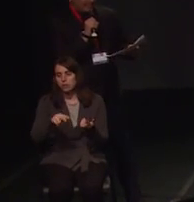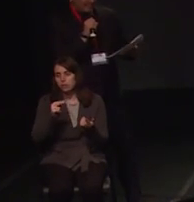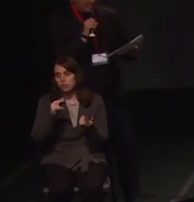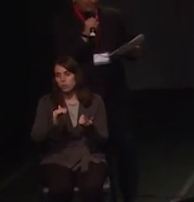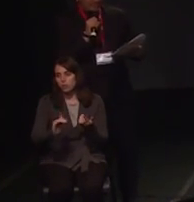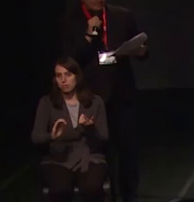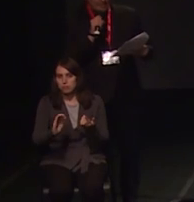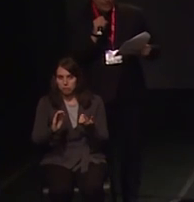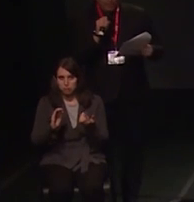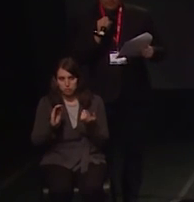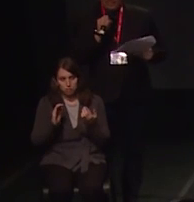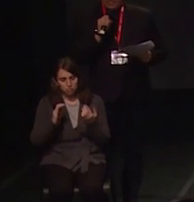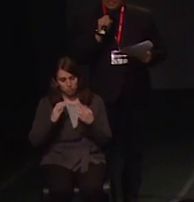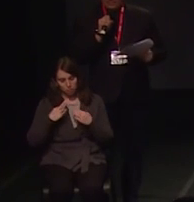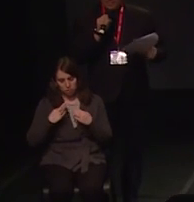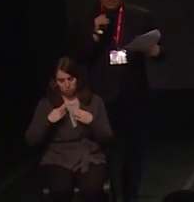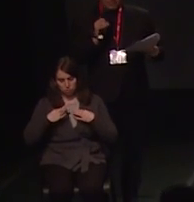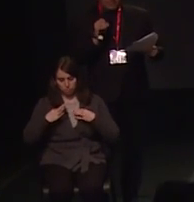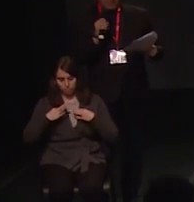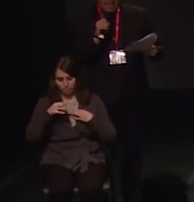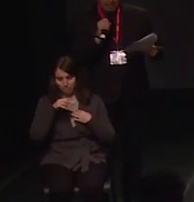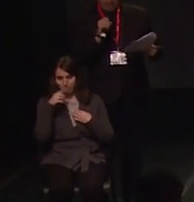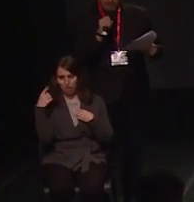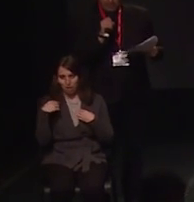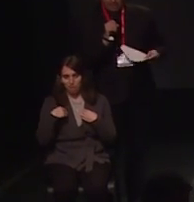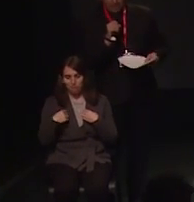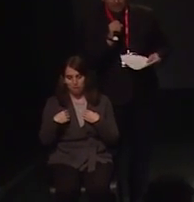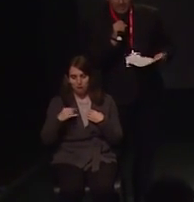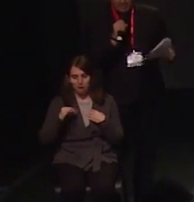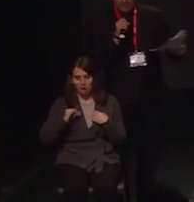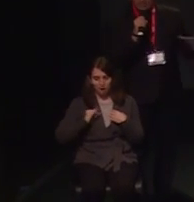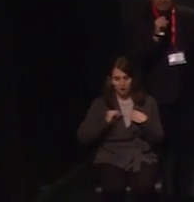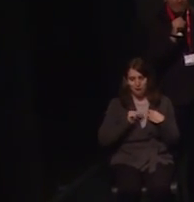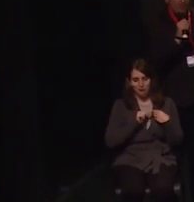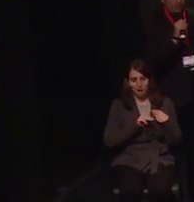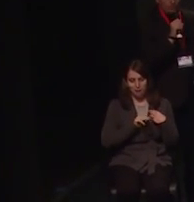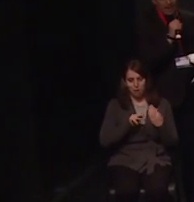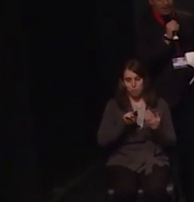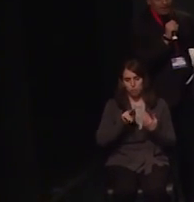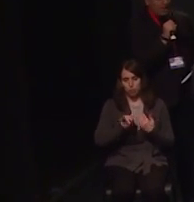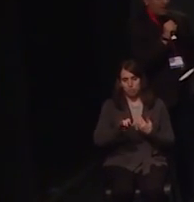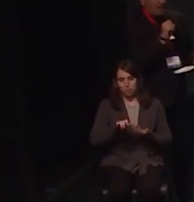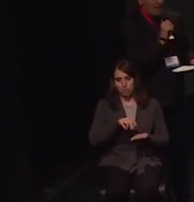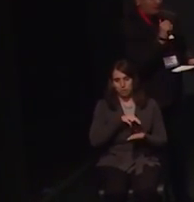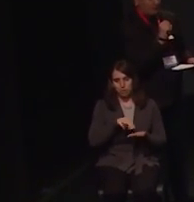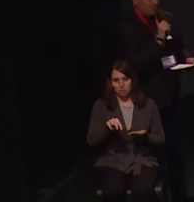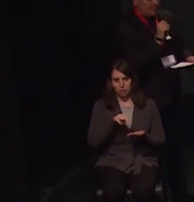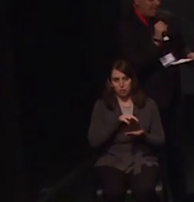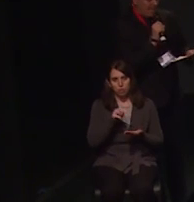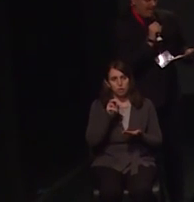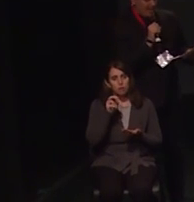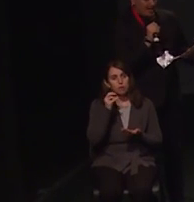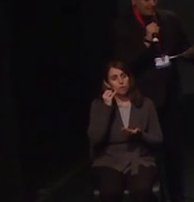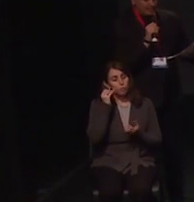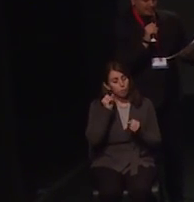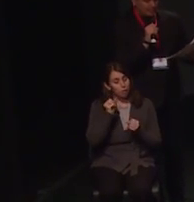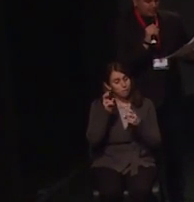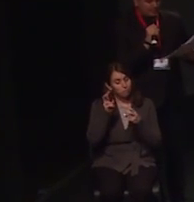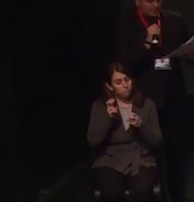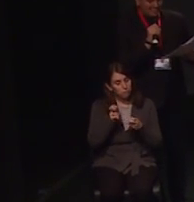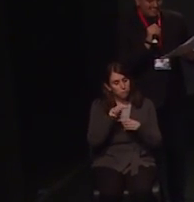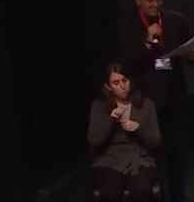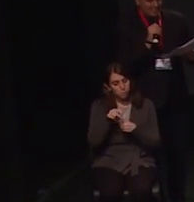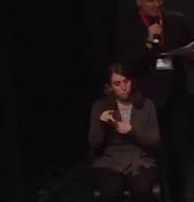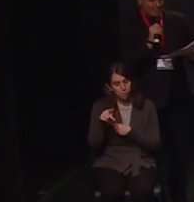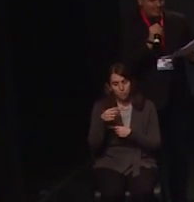Dance t-shirts. We invite you to download our symposium app. If you haven't already, search Hello Crowd on the App Store and